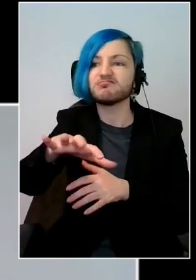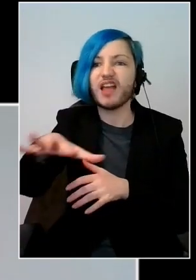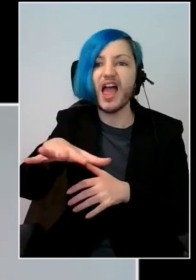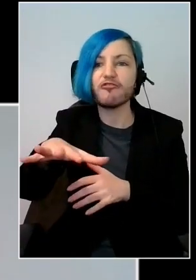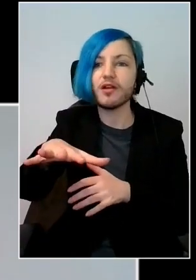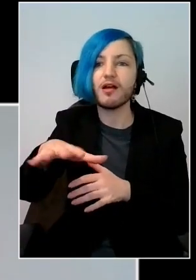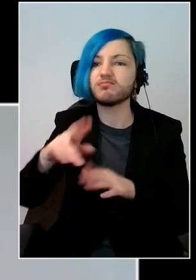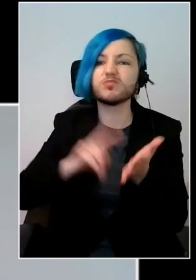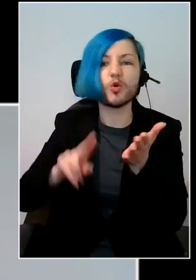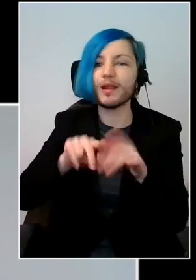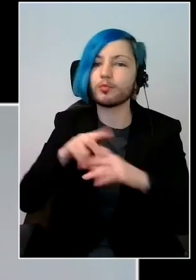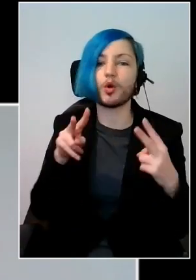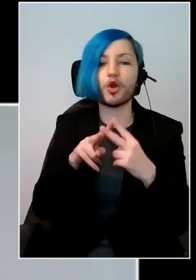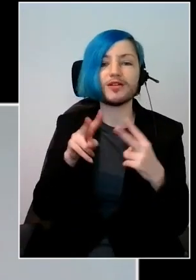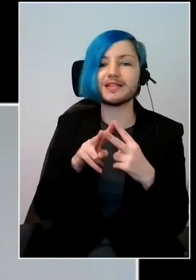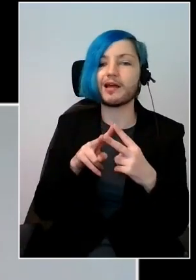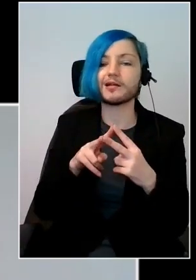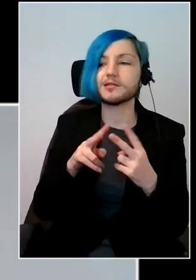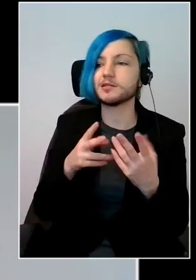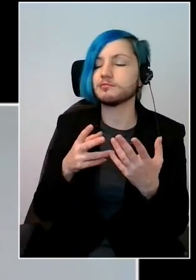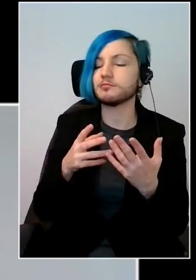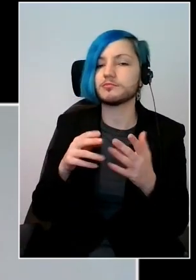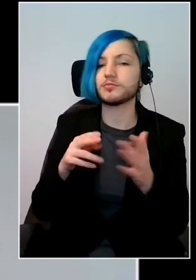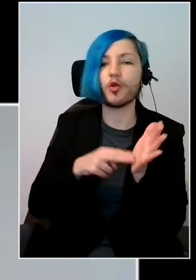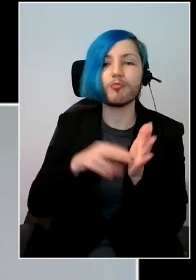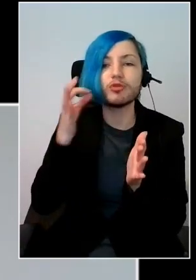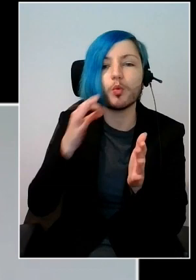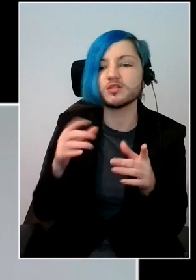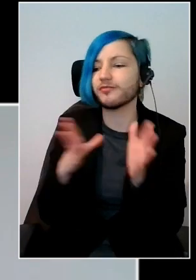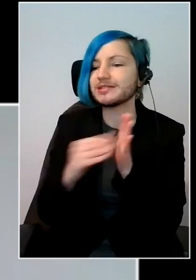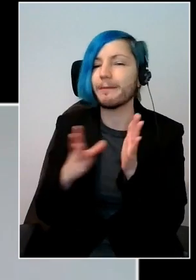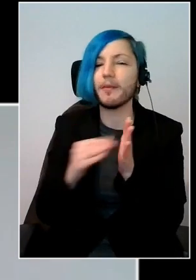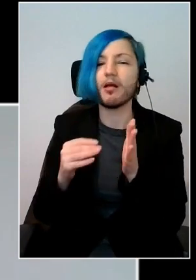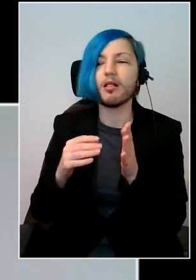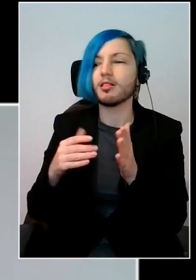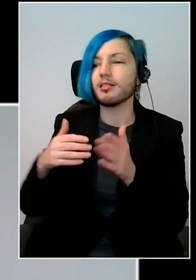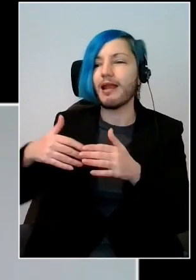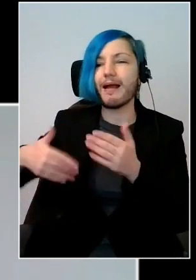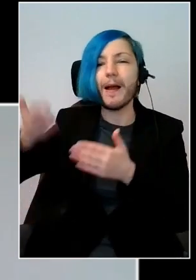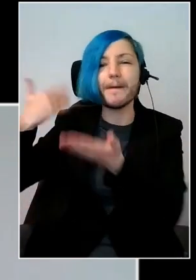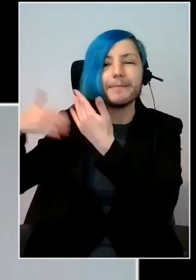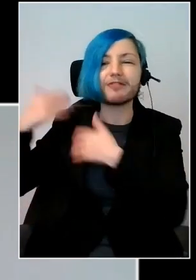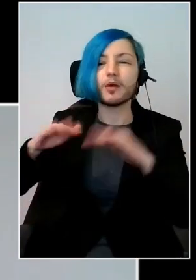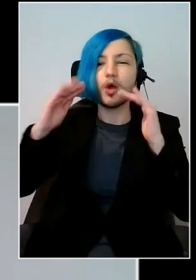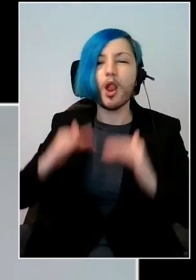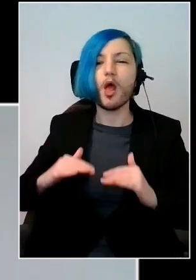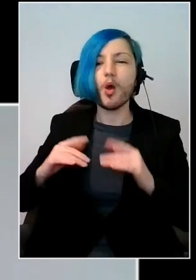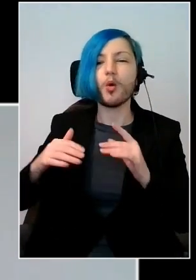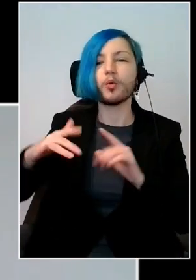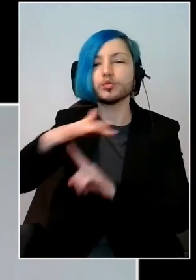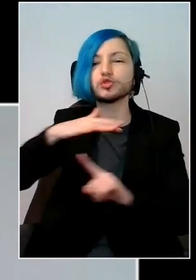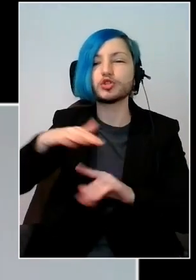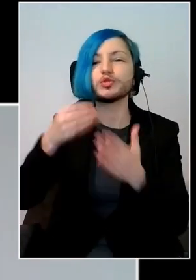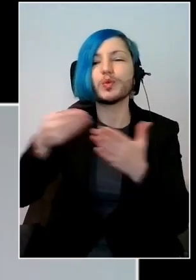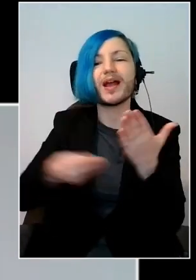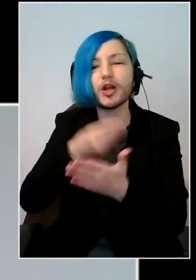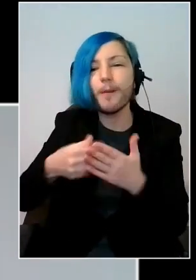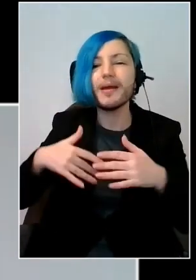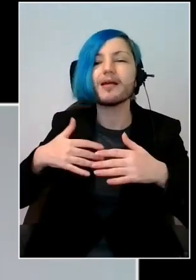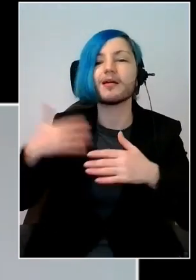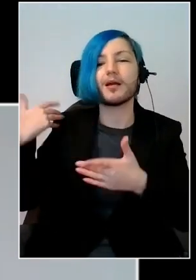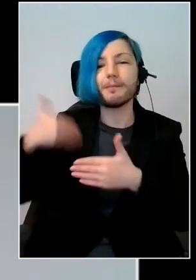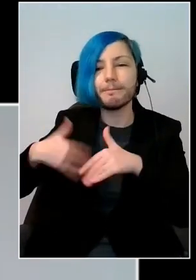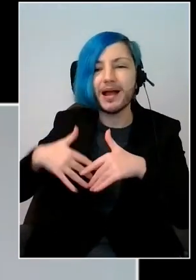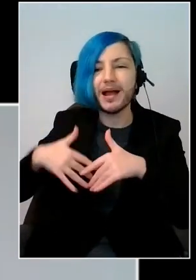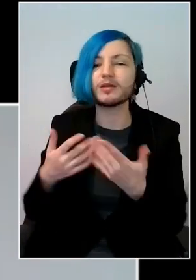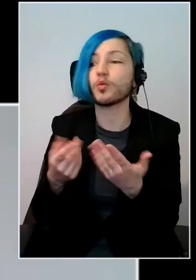social economic backgrounds, different We pick up on projects that we know people that